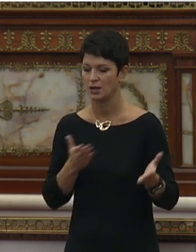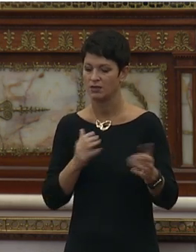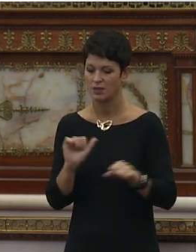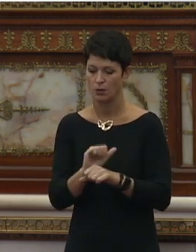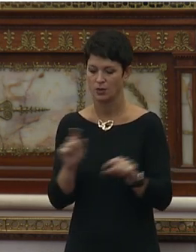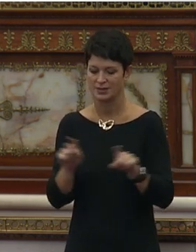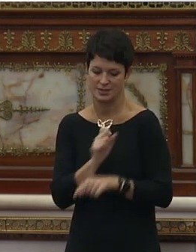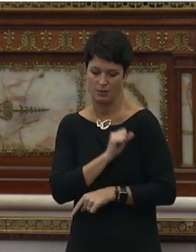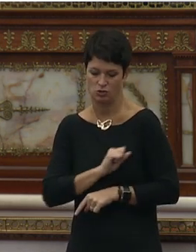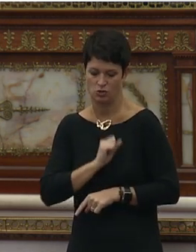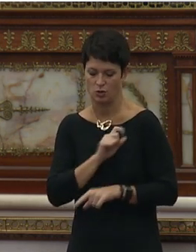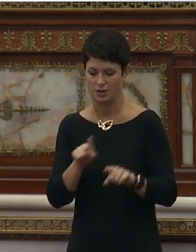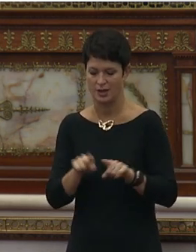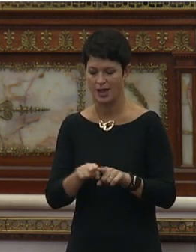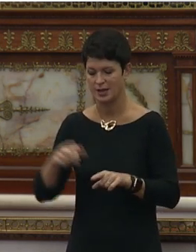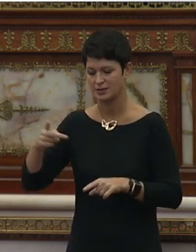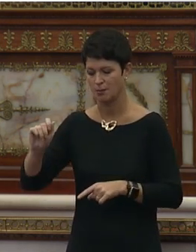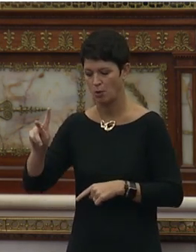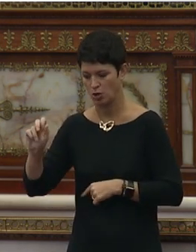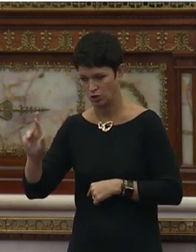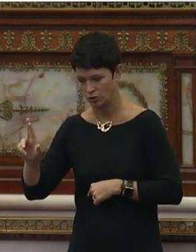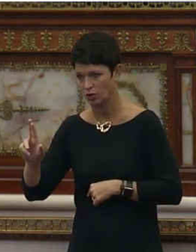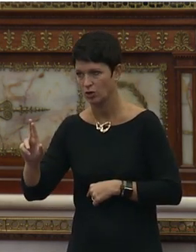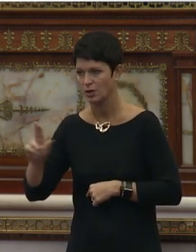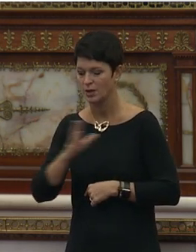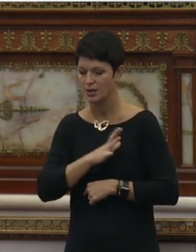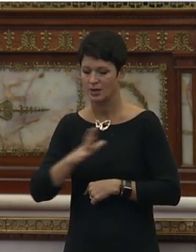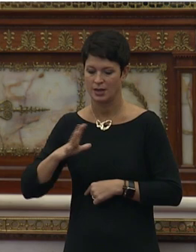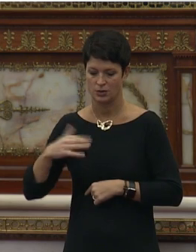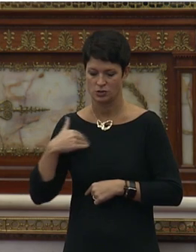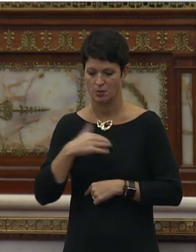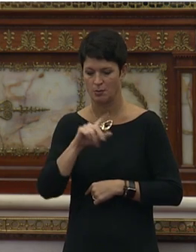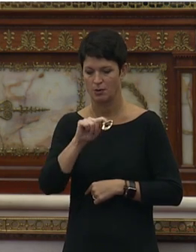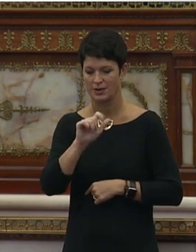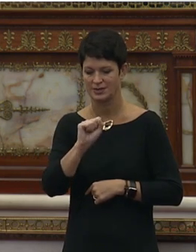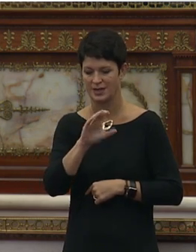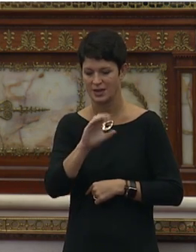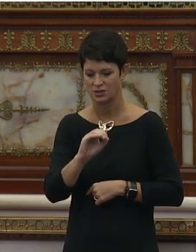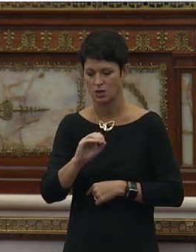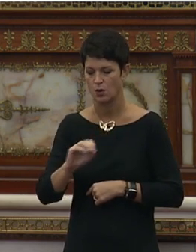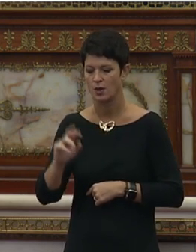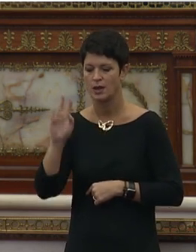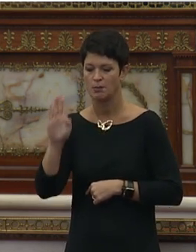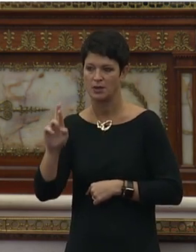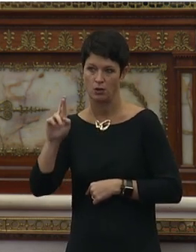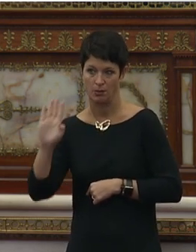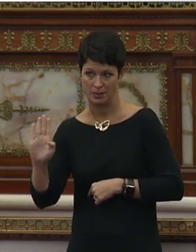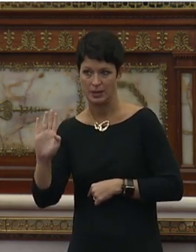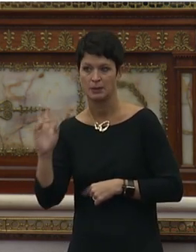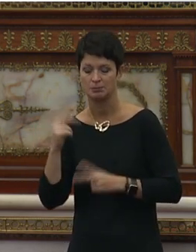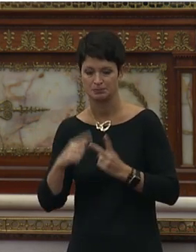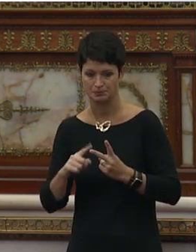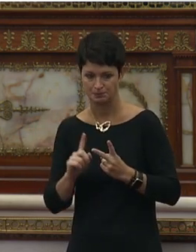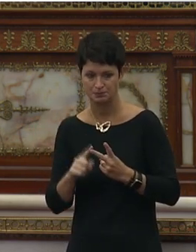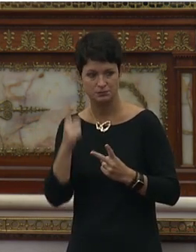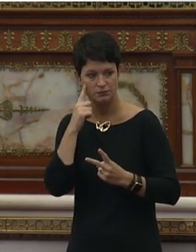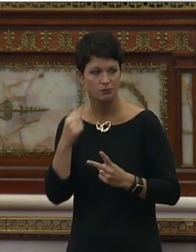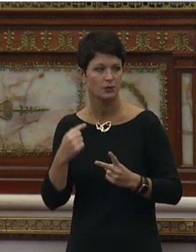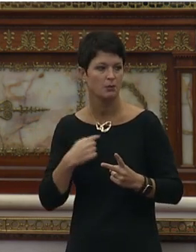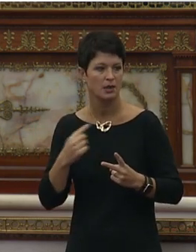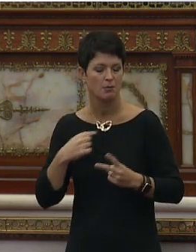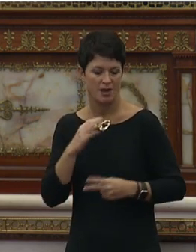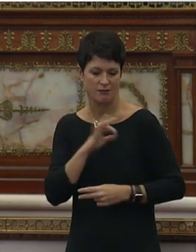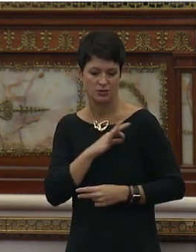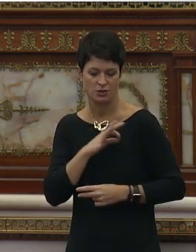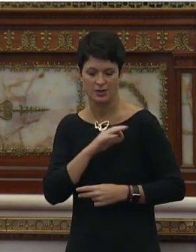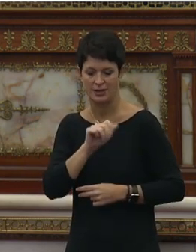same sorority as Councilmember Parker, Councilmembers Tasco and Blondo Reynolds Brown. For me, from my fraternity,